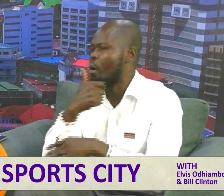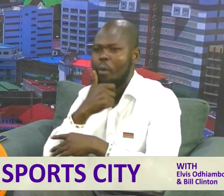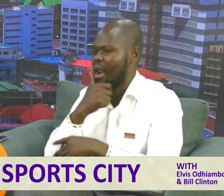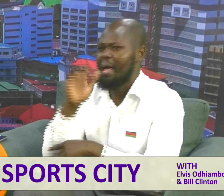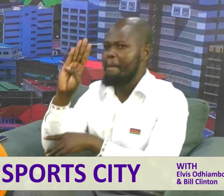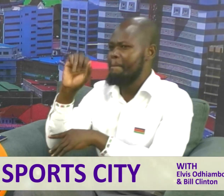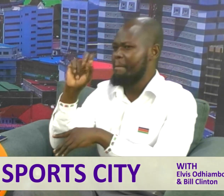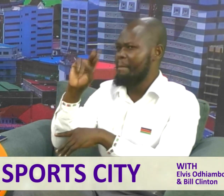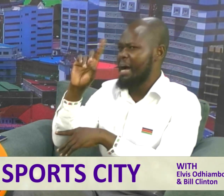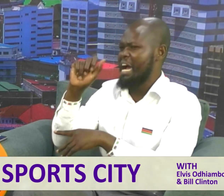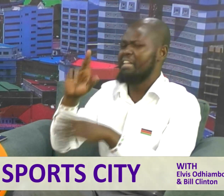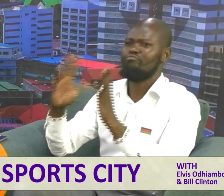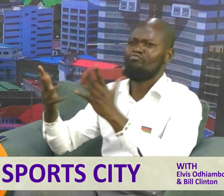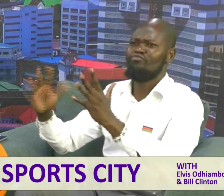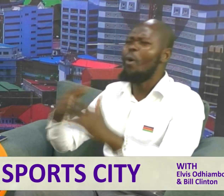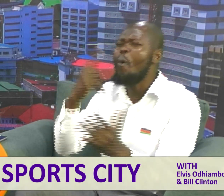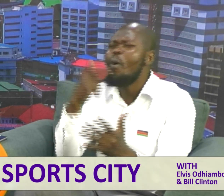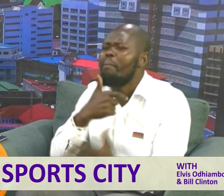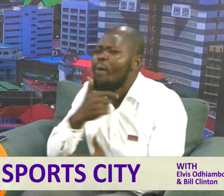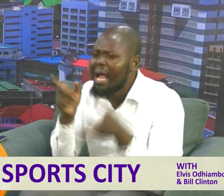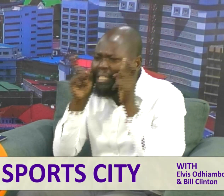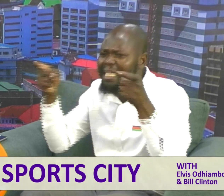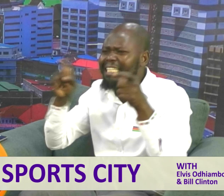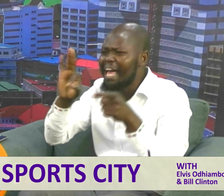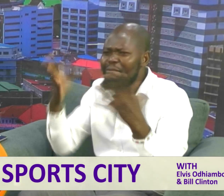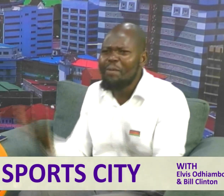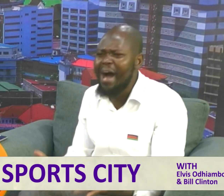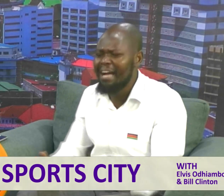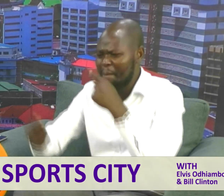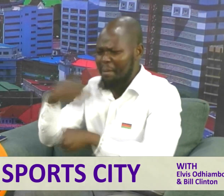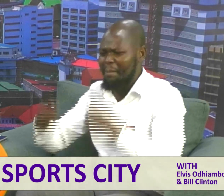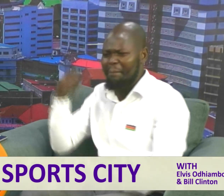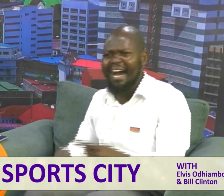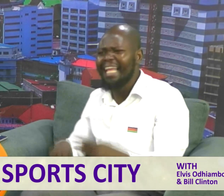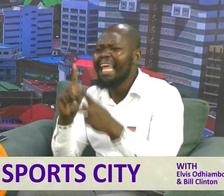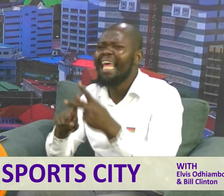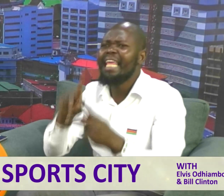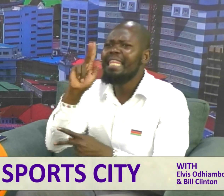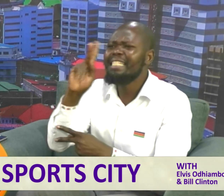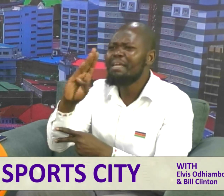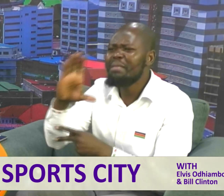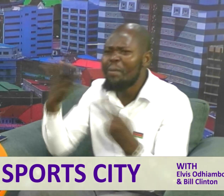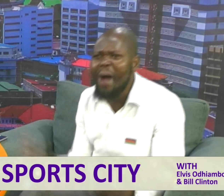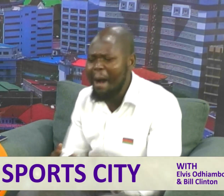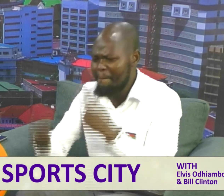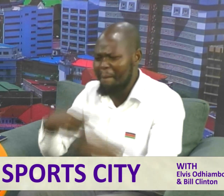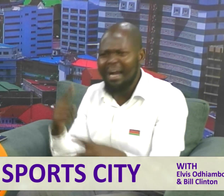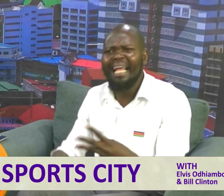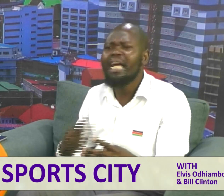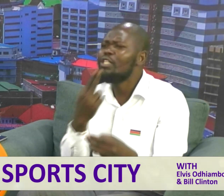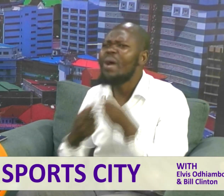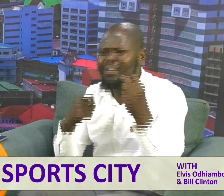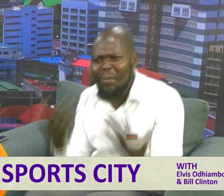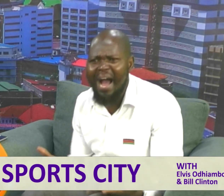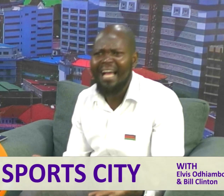believe, I'm wondering how Bandari really came to this. Where is Tusker? Where is Tusker? Where is right. KCB?